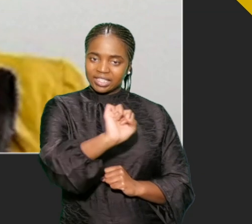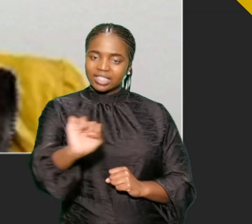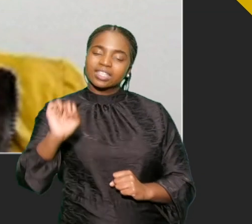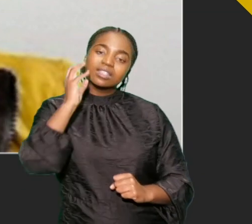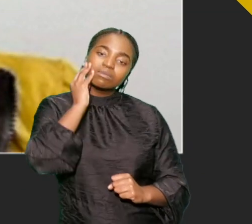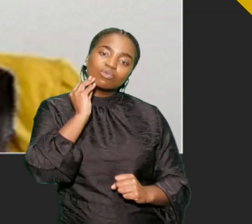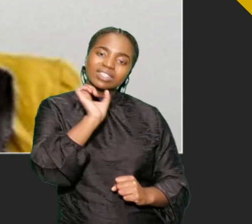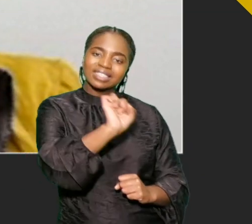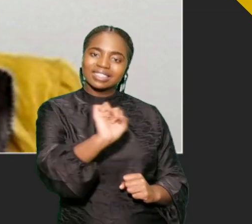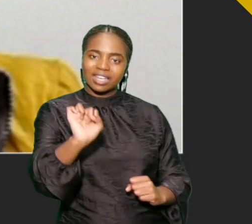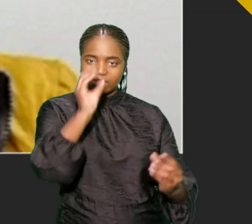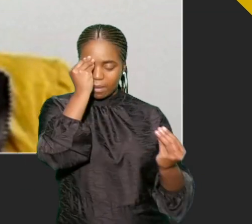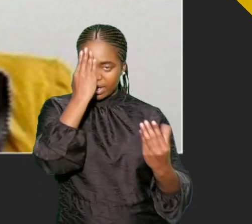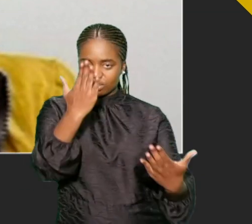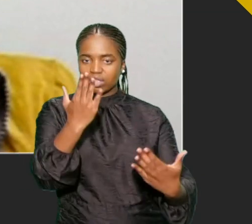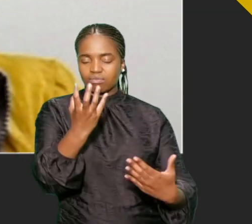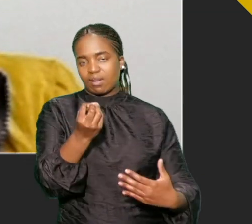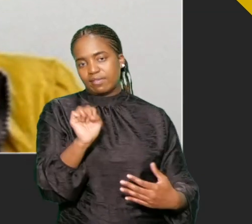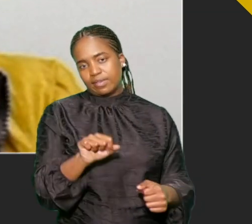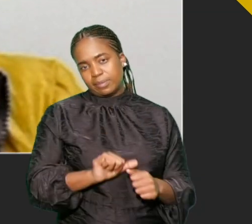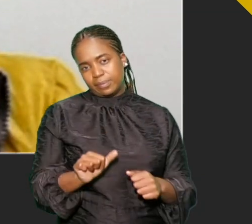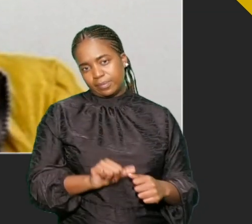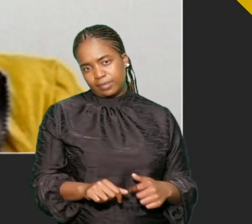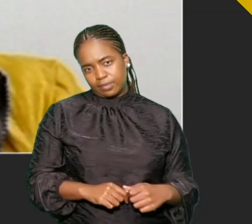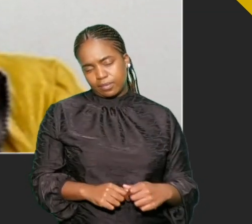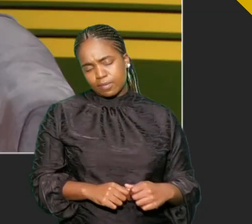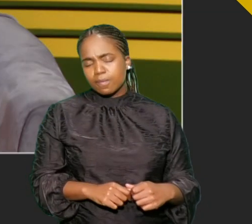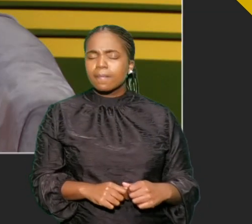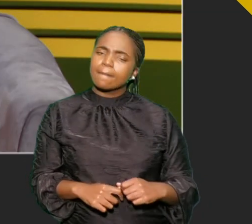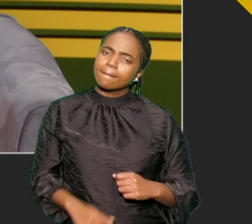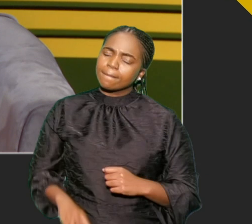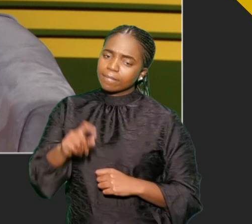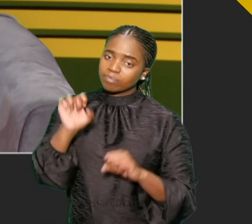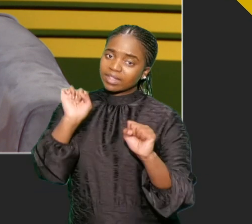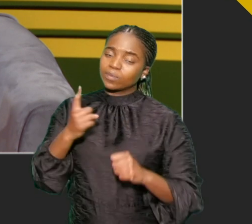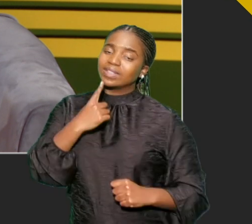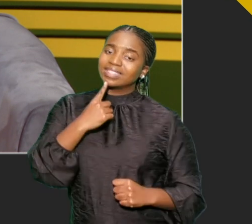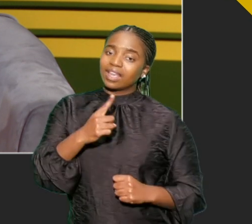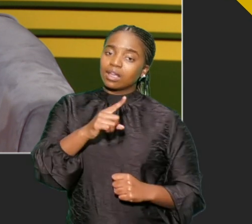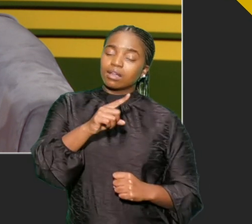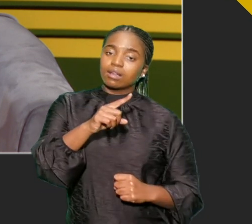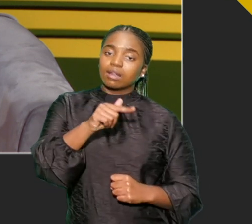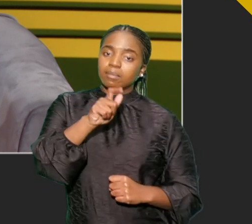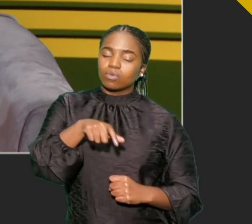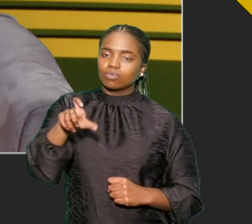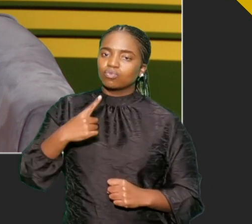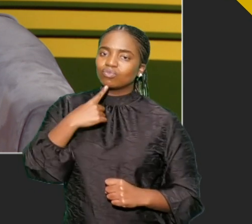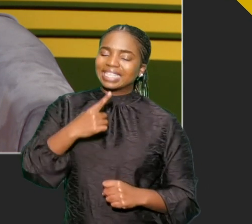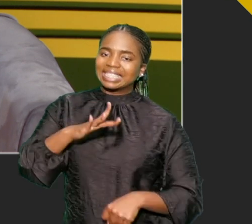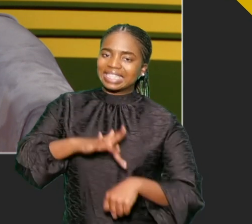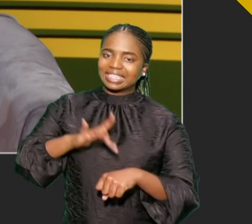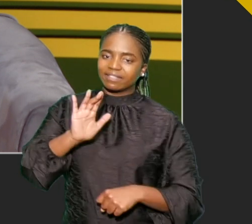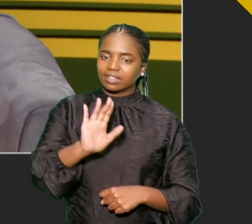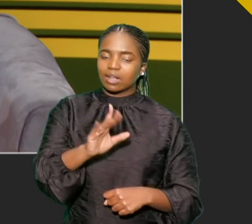experiences, and the information you hand. Can we then perhaps say gore motho o belegwa le that